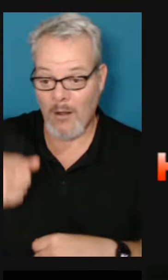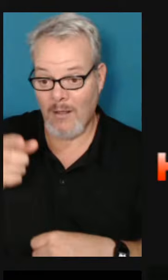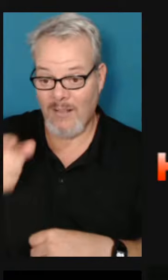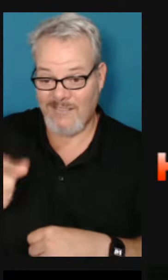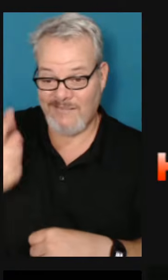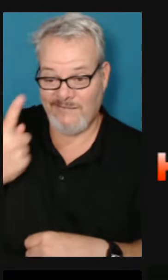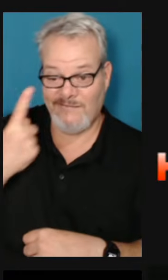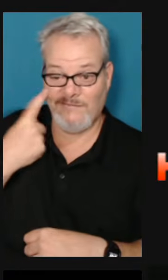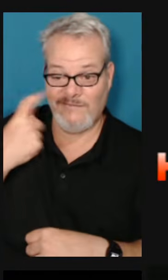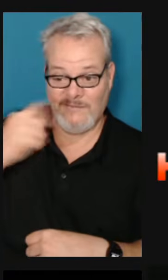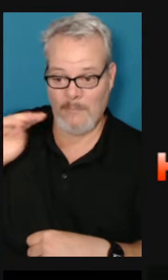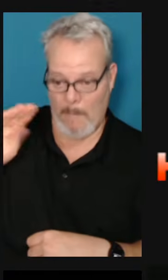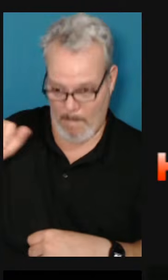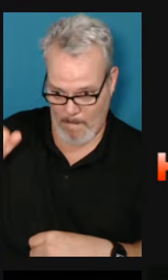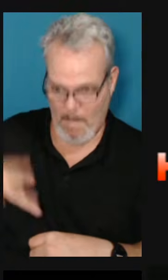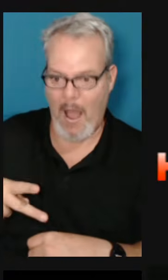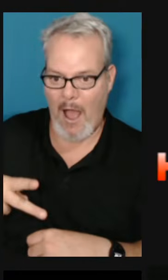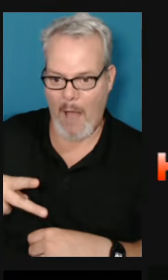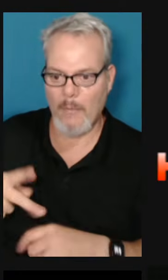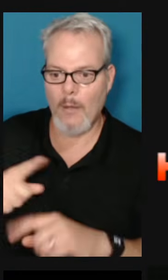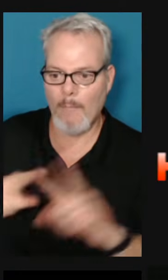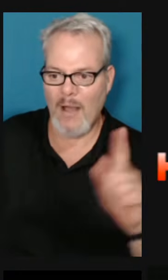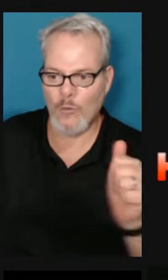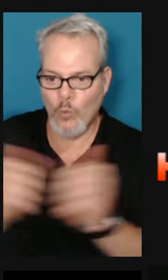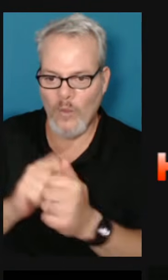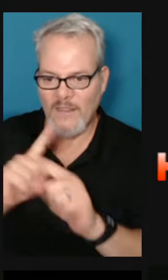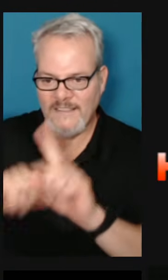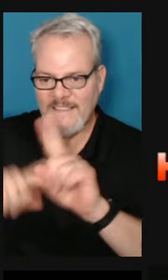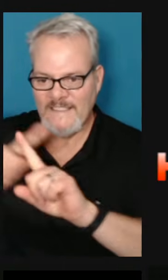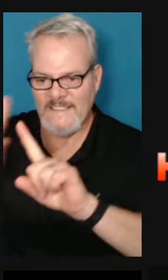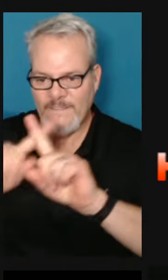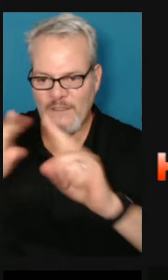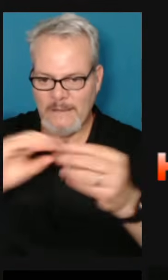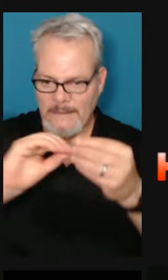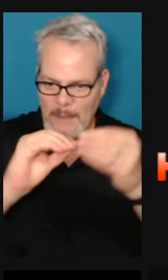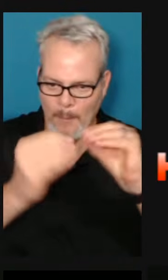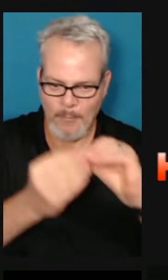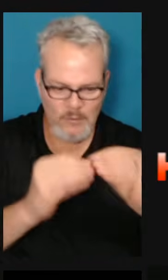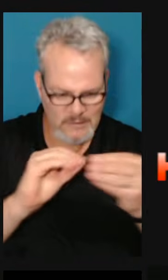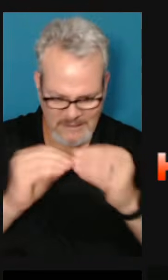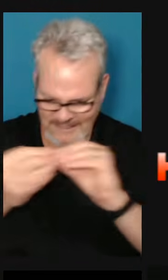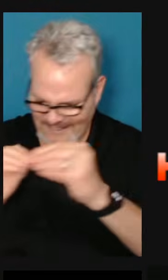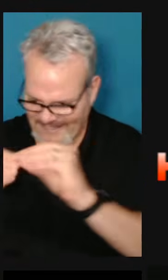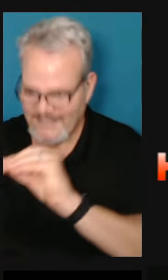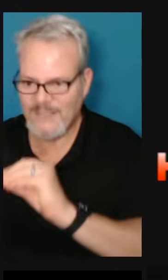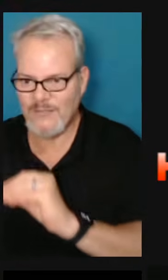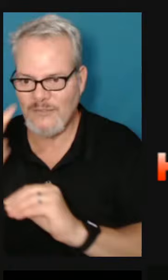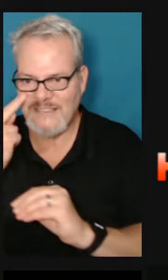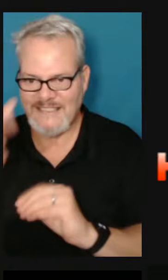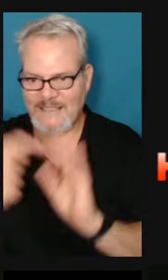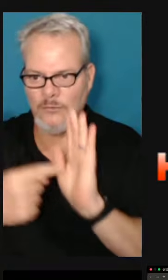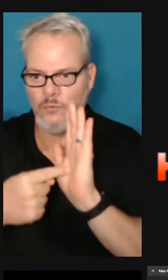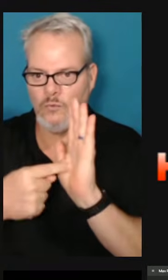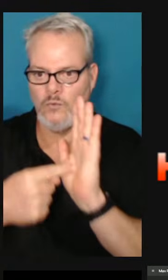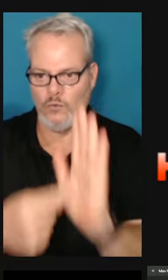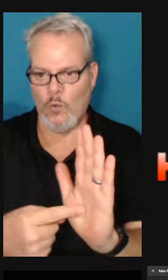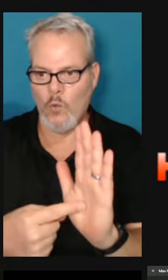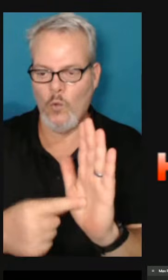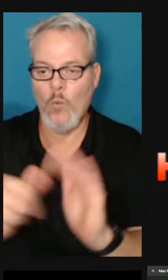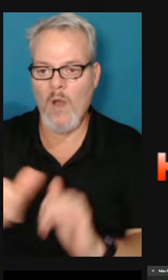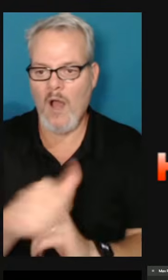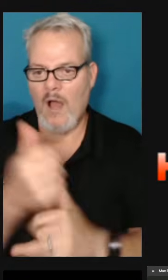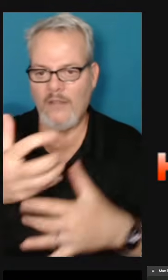actually have, but given these volumes and what was just reported, we can show you guys some other summaries as